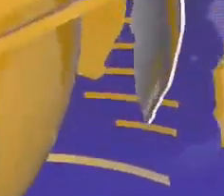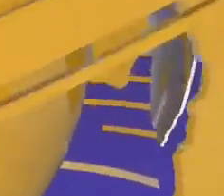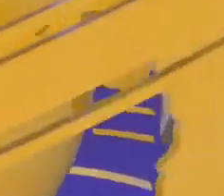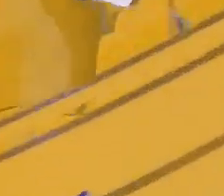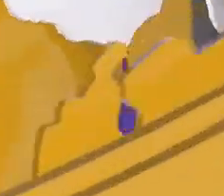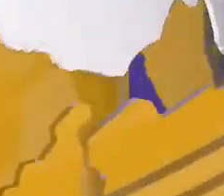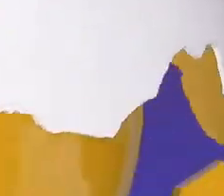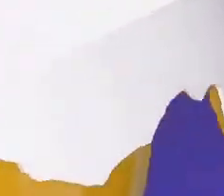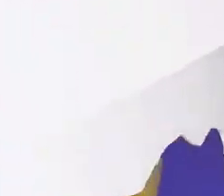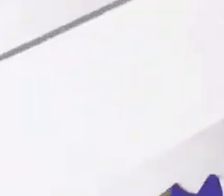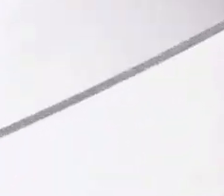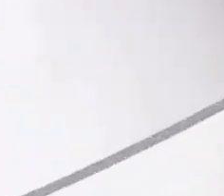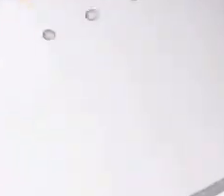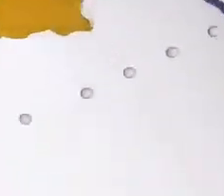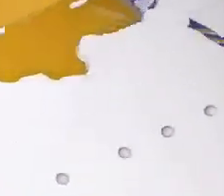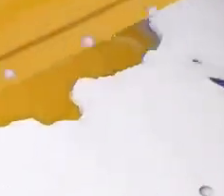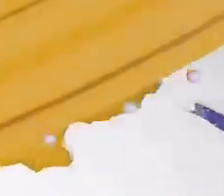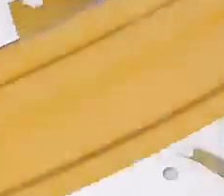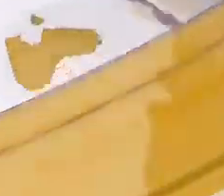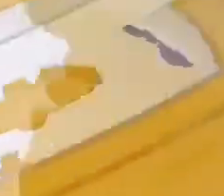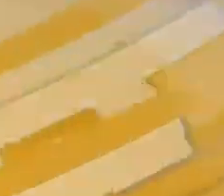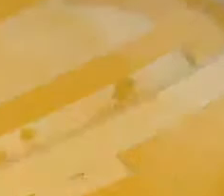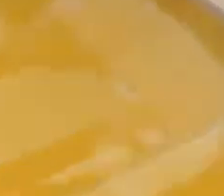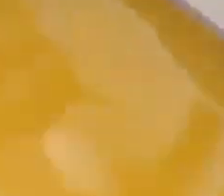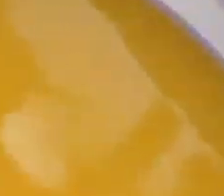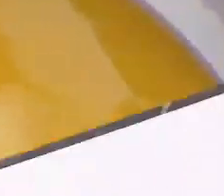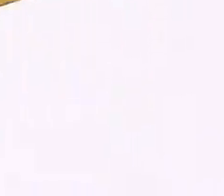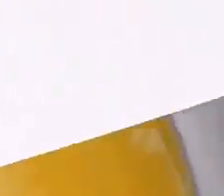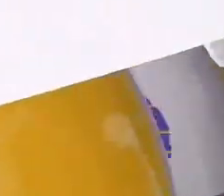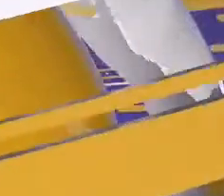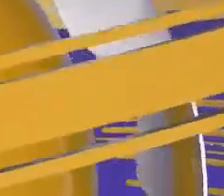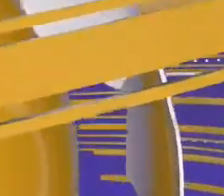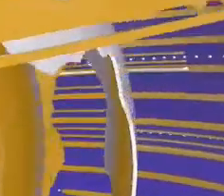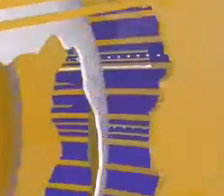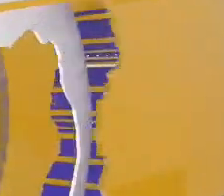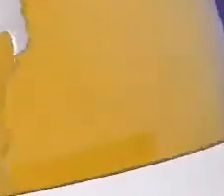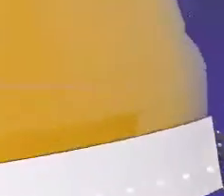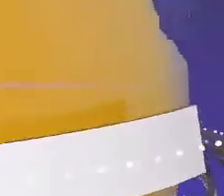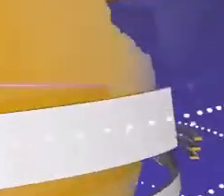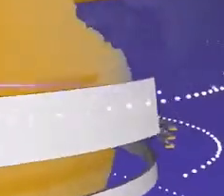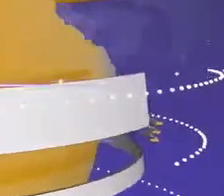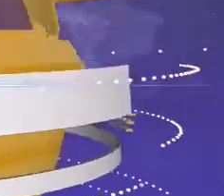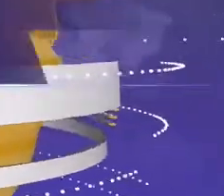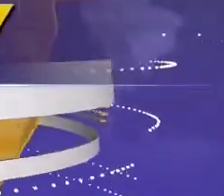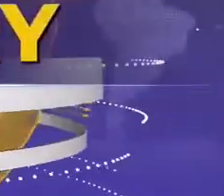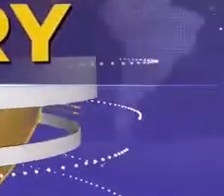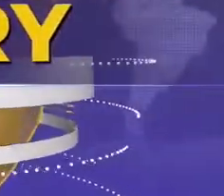We'll be right back.